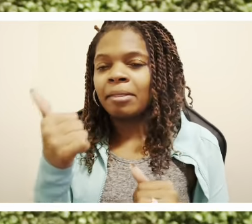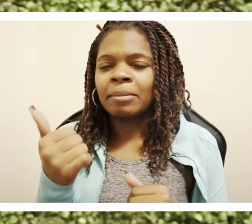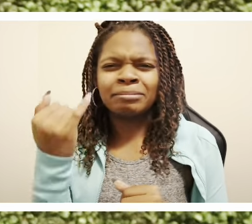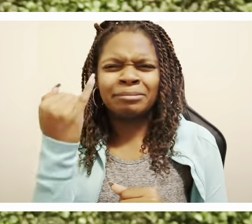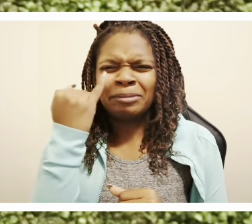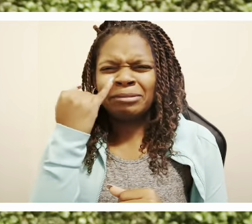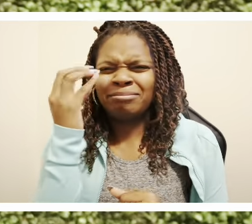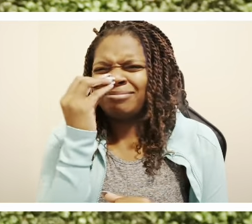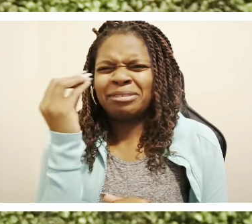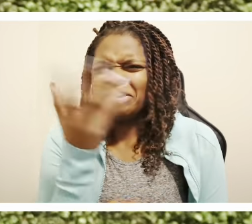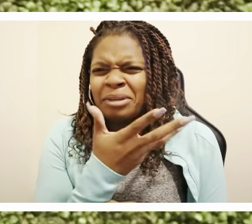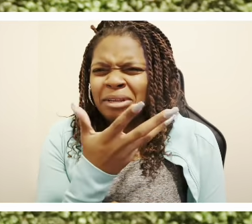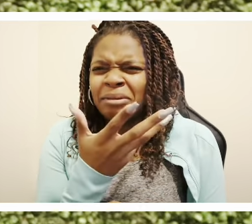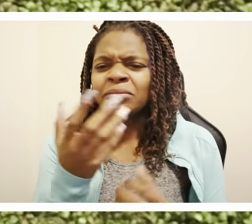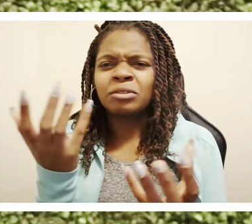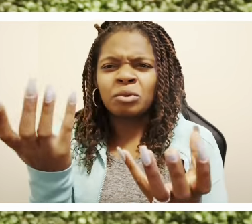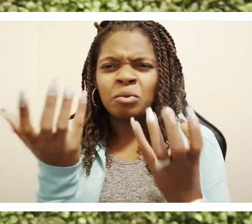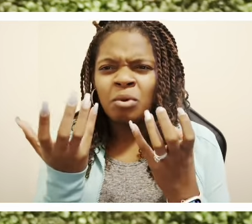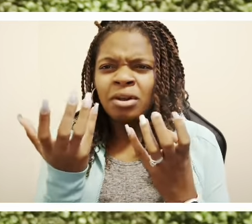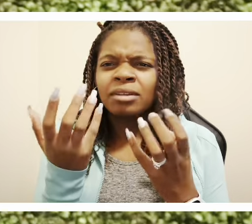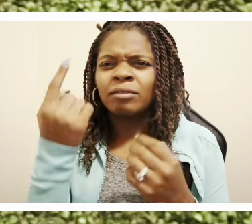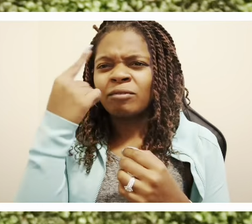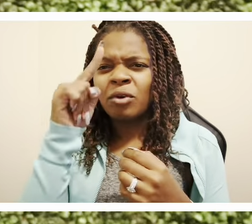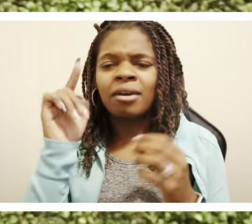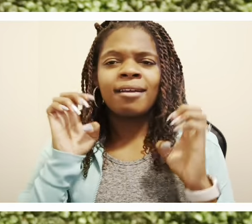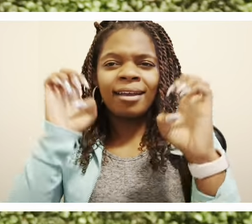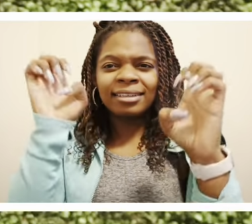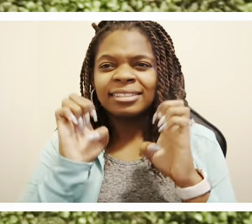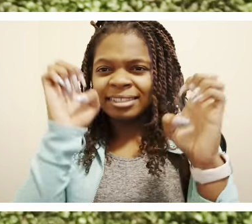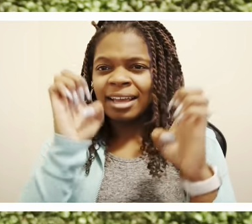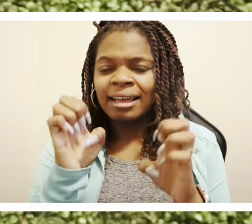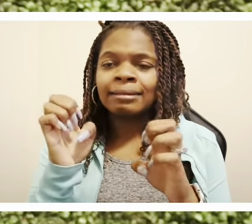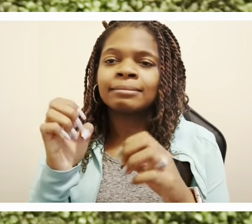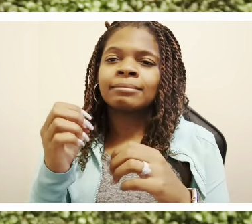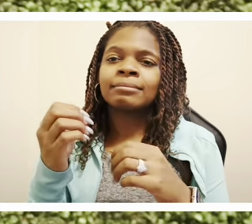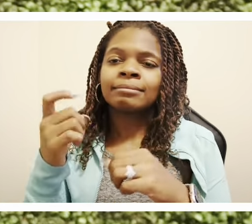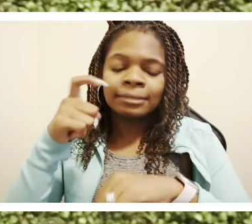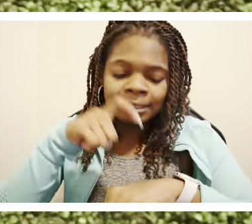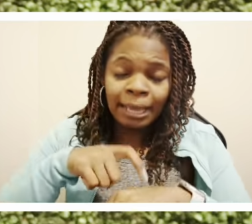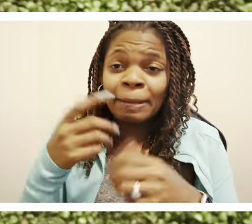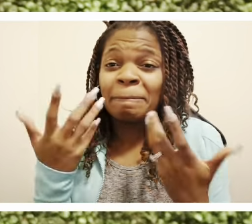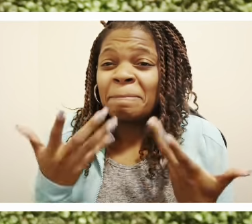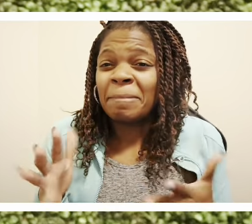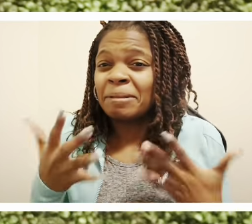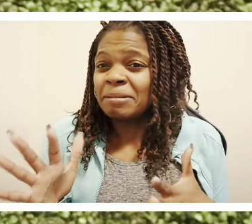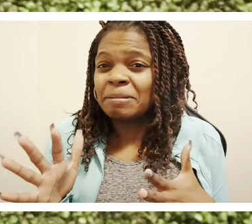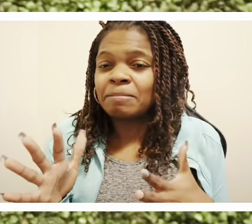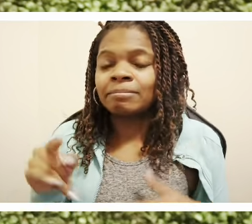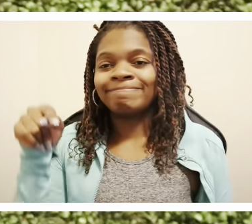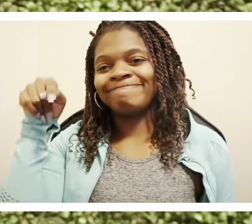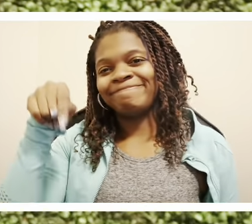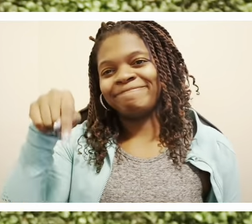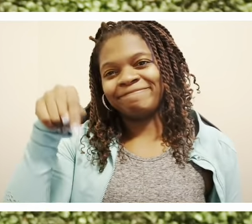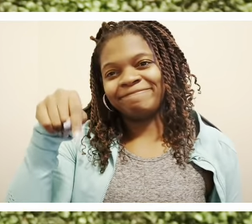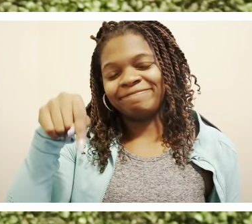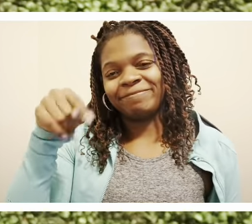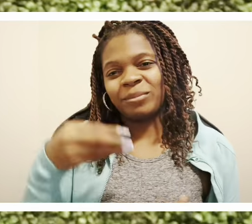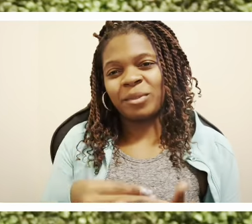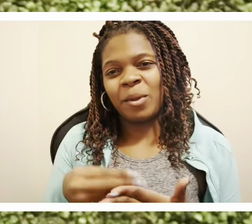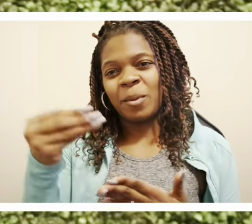Fitbit. But if you don't care about all them other features and you simply just want a watch to tell time and for tracking